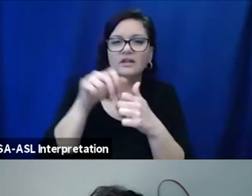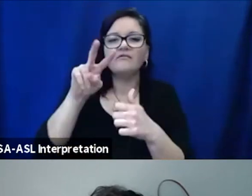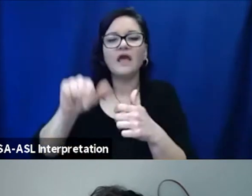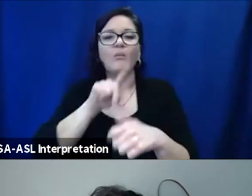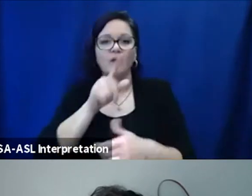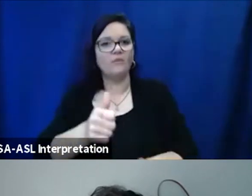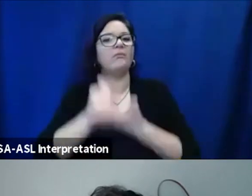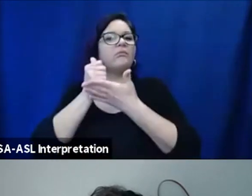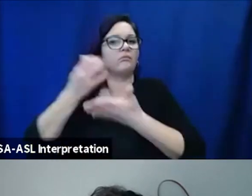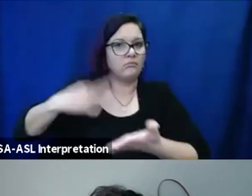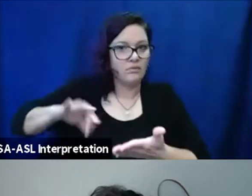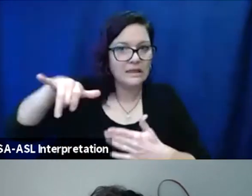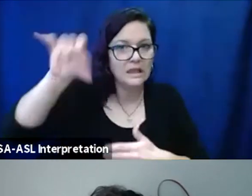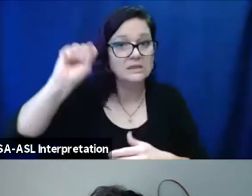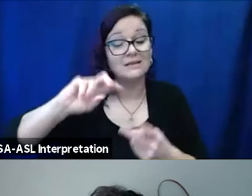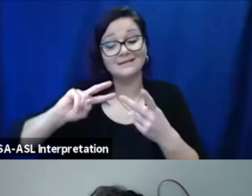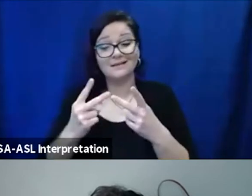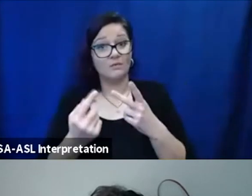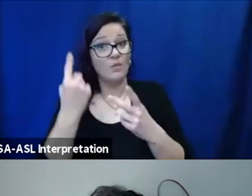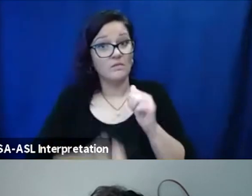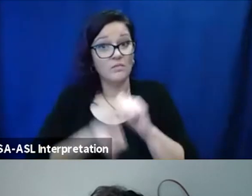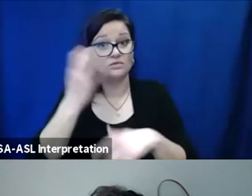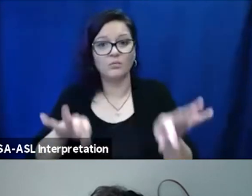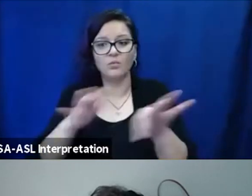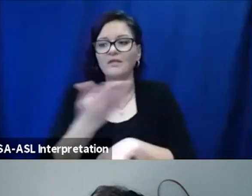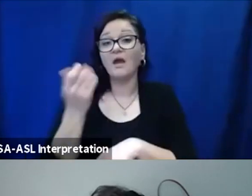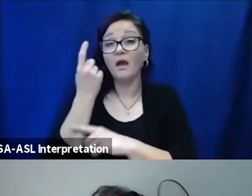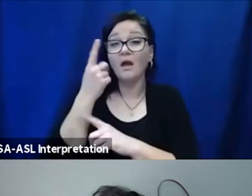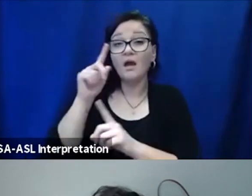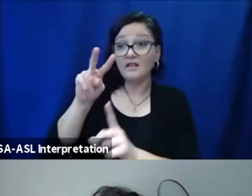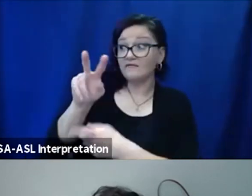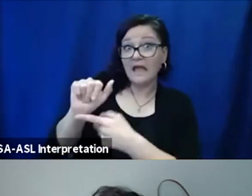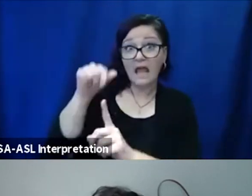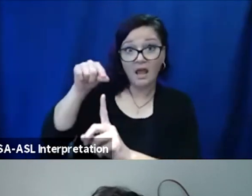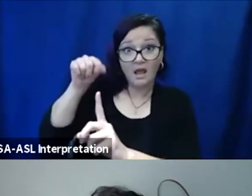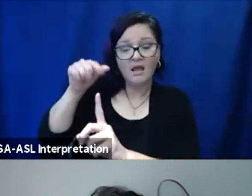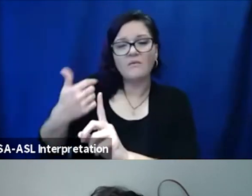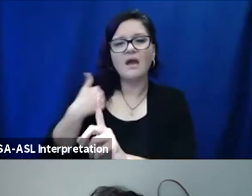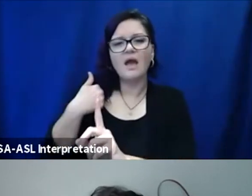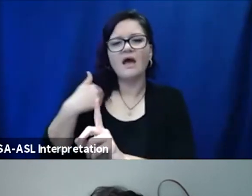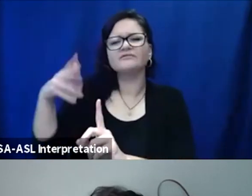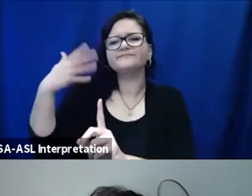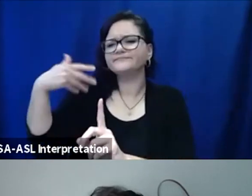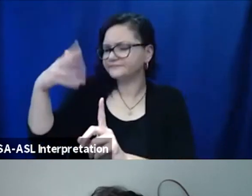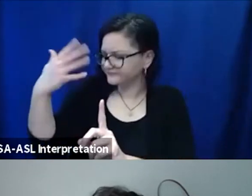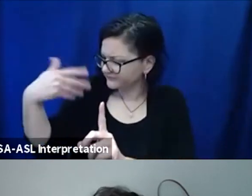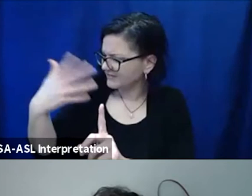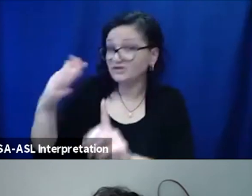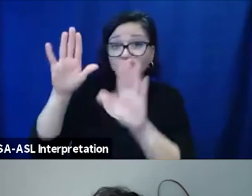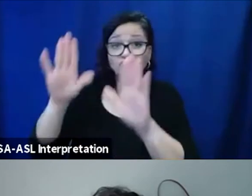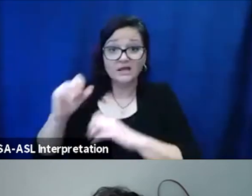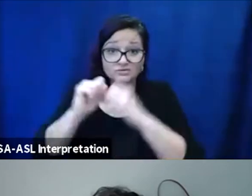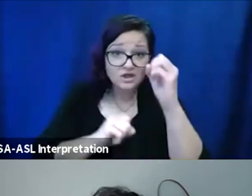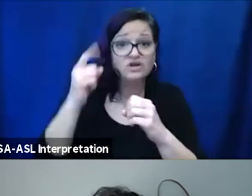us. Secondly, one of the most important things is because at the VA there is this great structure of